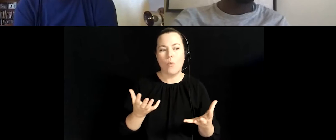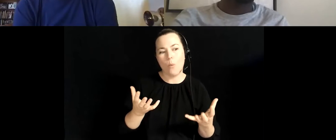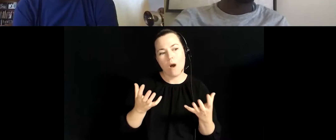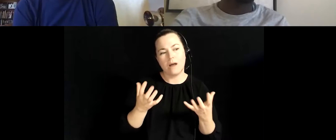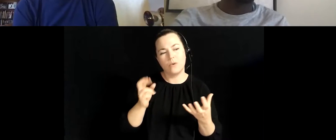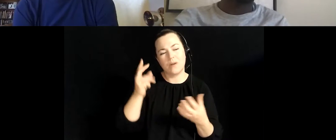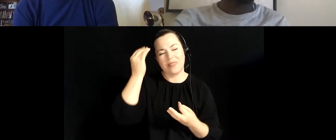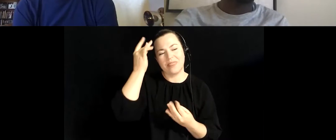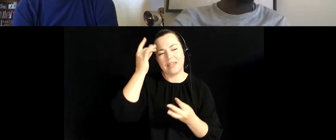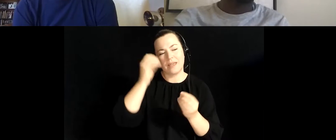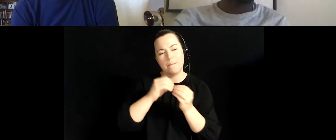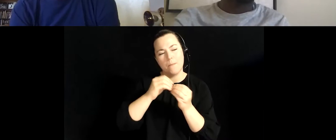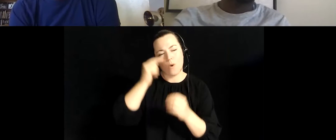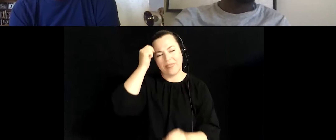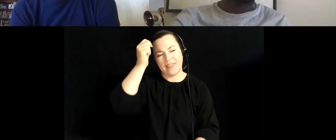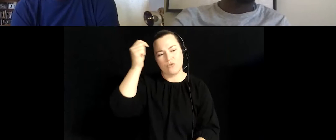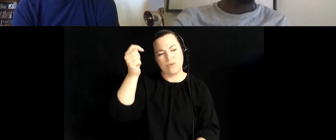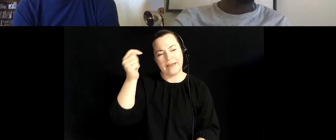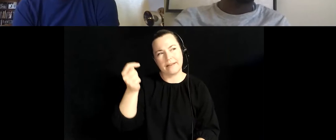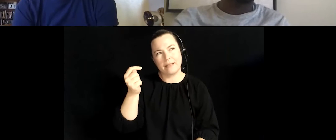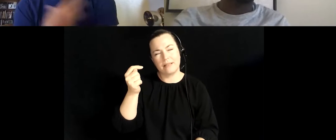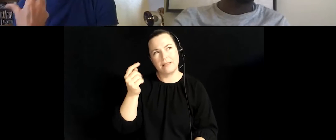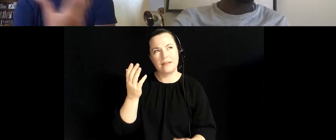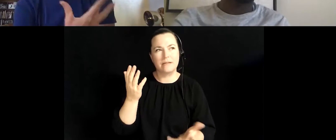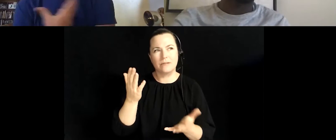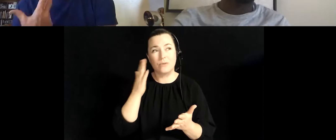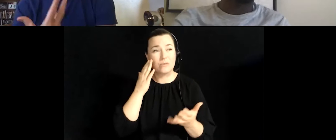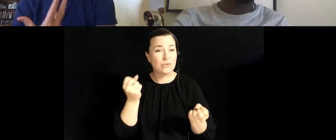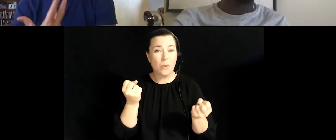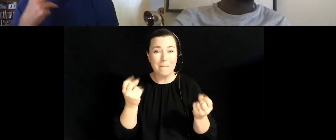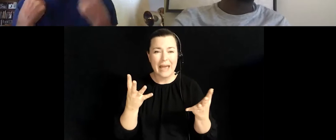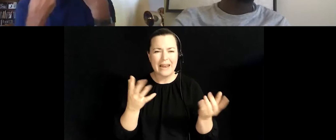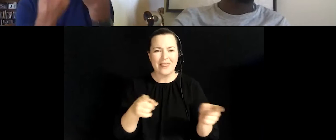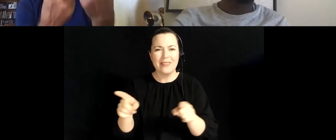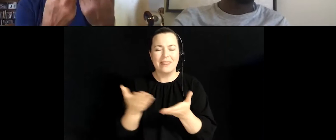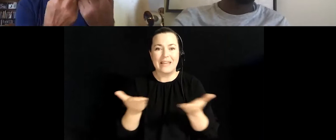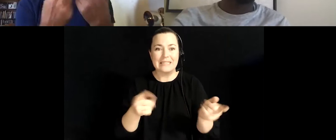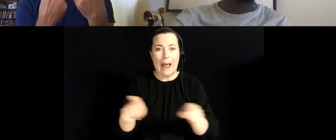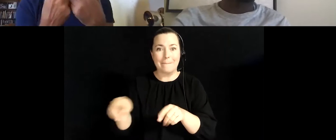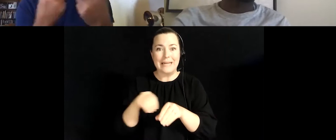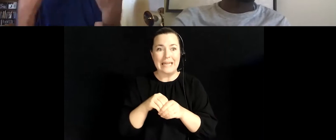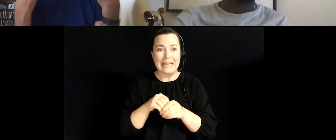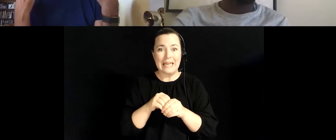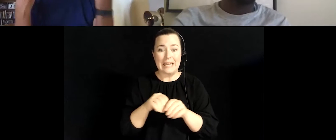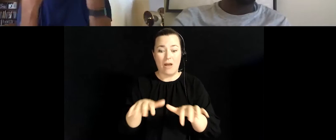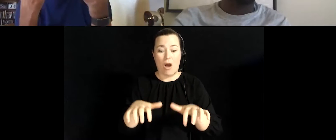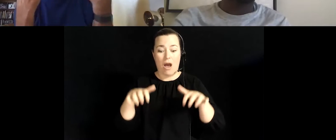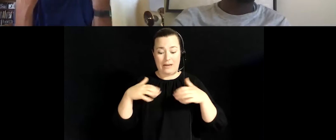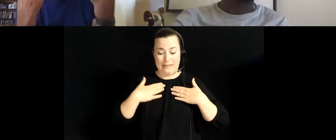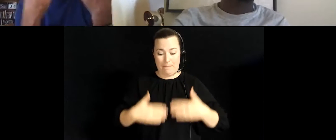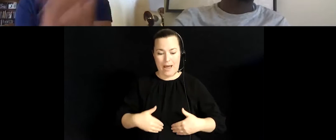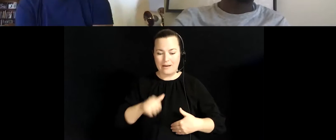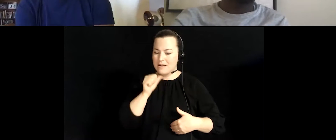level, thinking like so many things are going on in the audience's body that are not just vision, and sometimes our focus